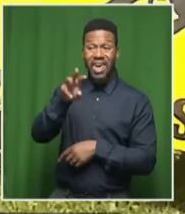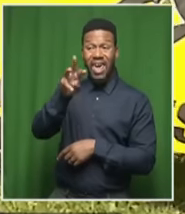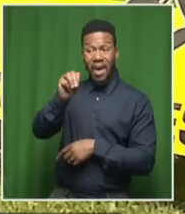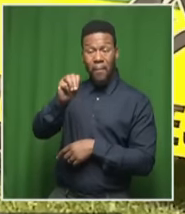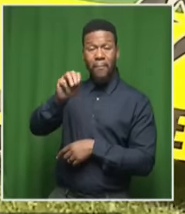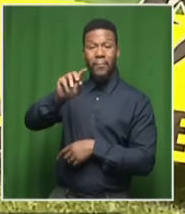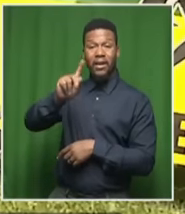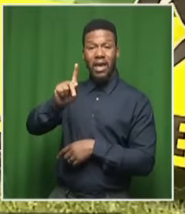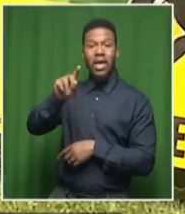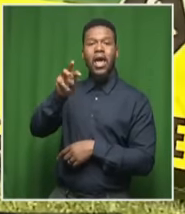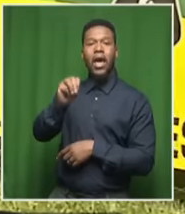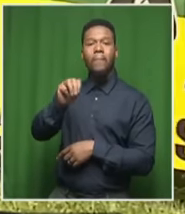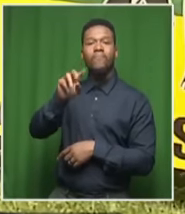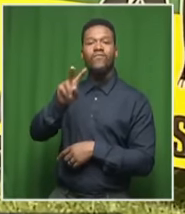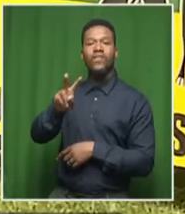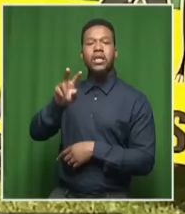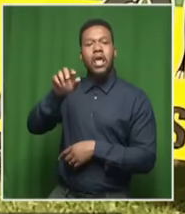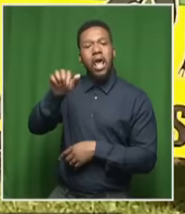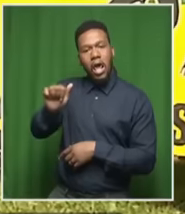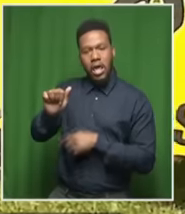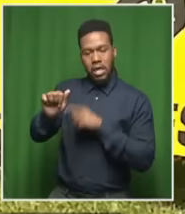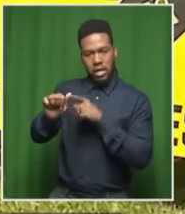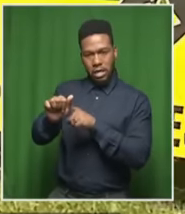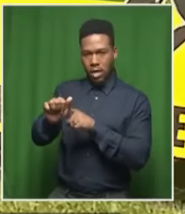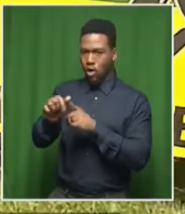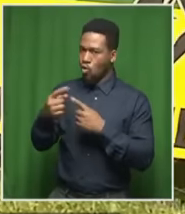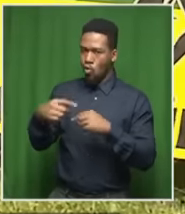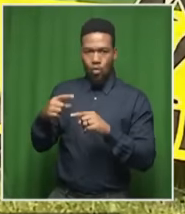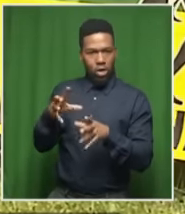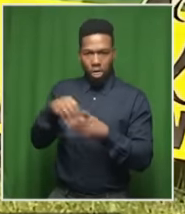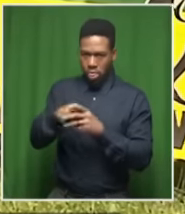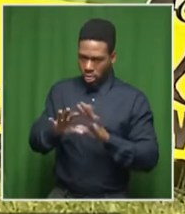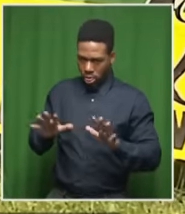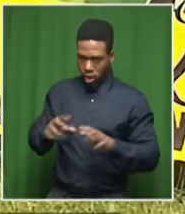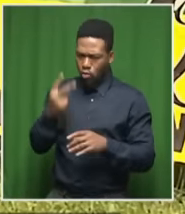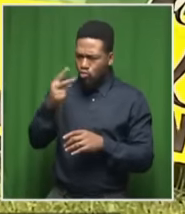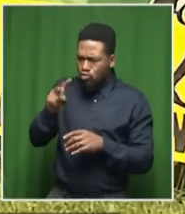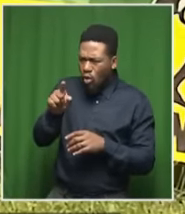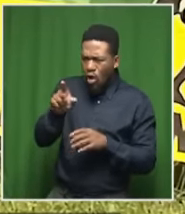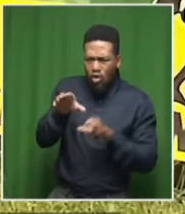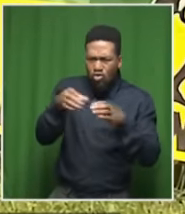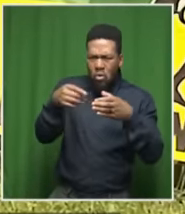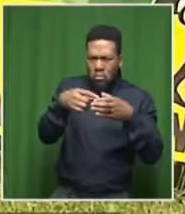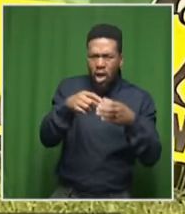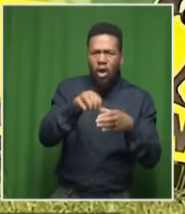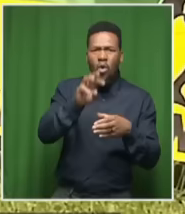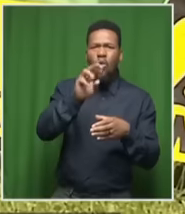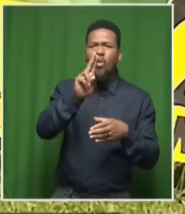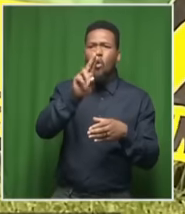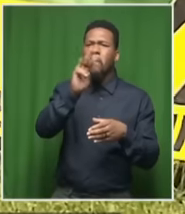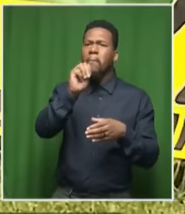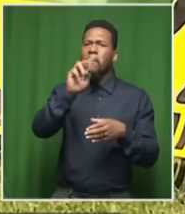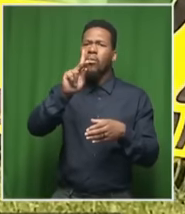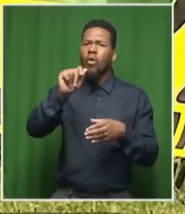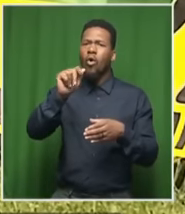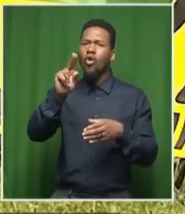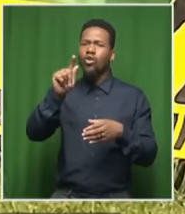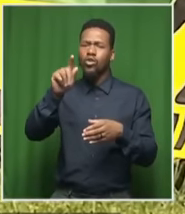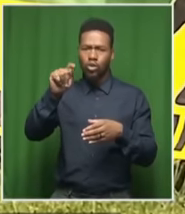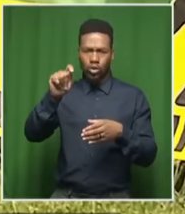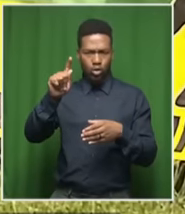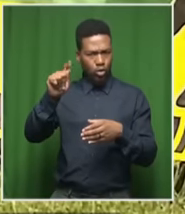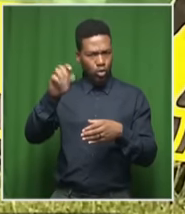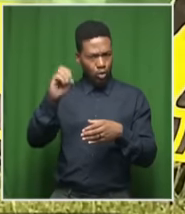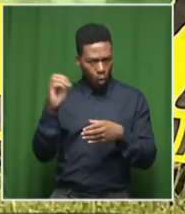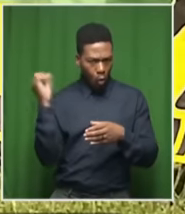and pamphlets of uMkhonto party, and formally so. It's not because of